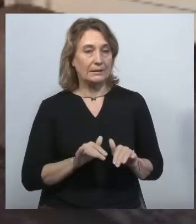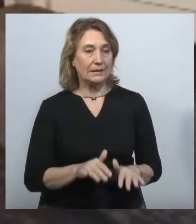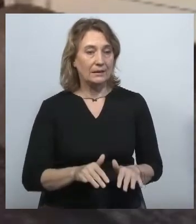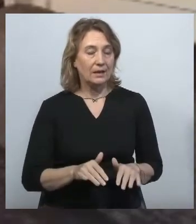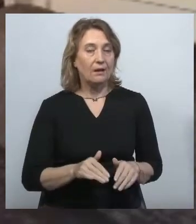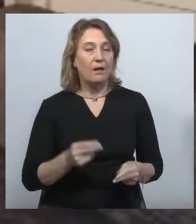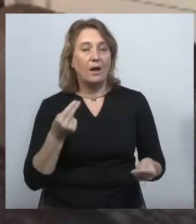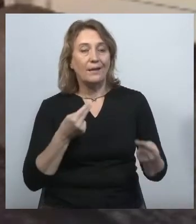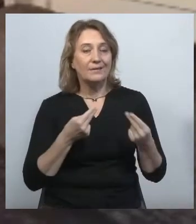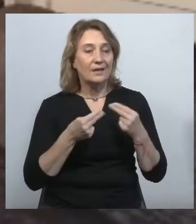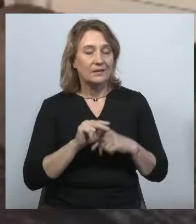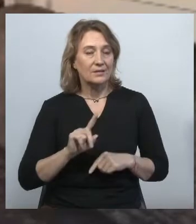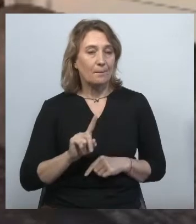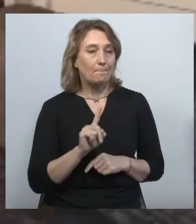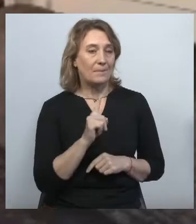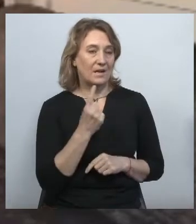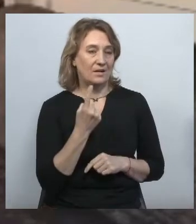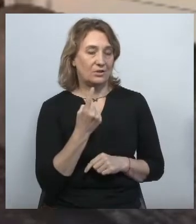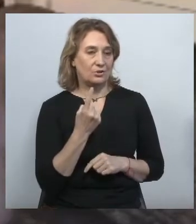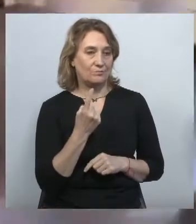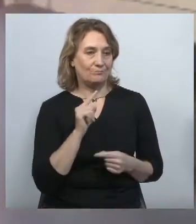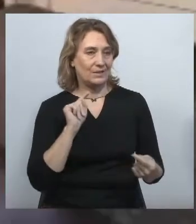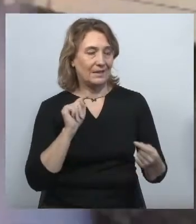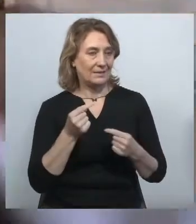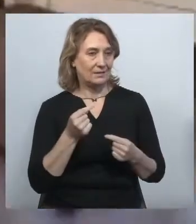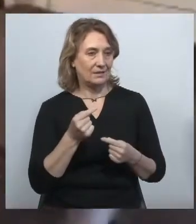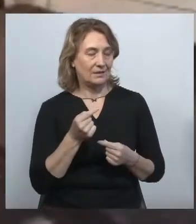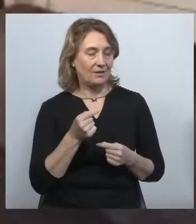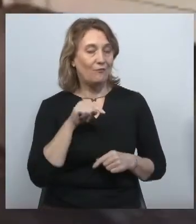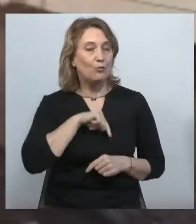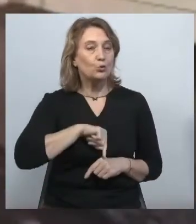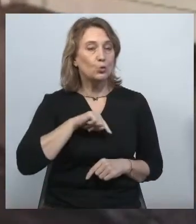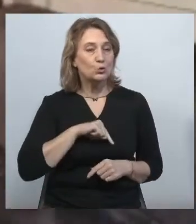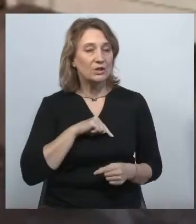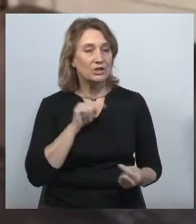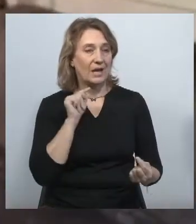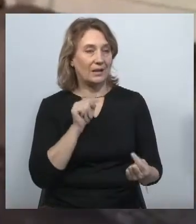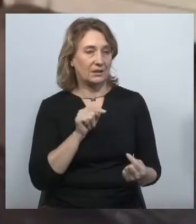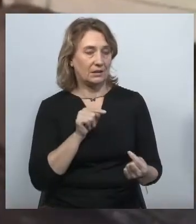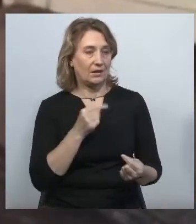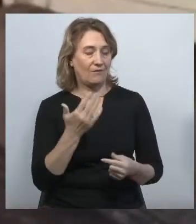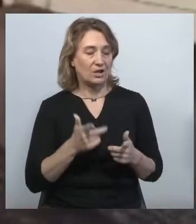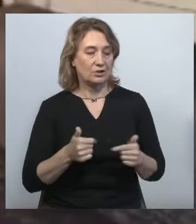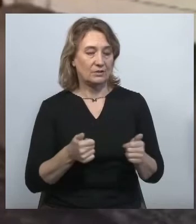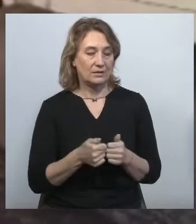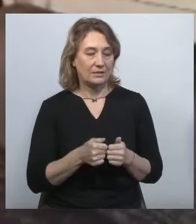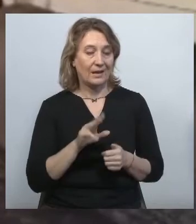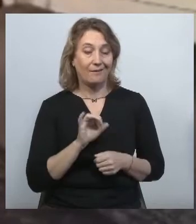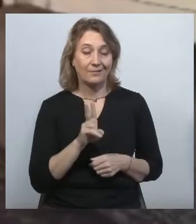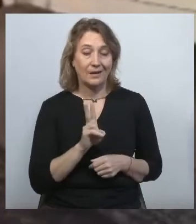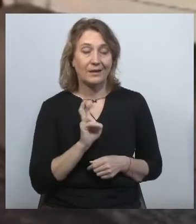critic of the organisation itself. So that's the framework as I see it. Those are the philosophical